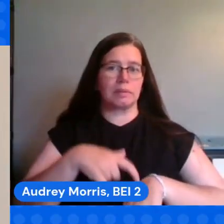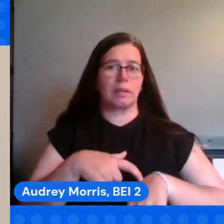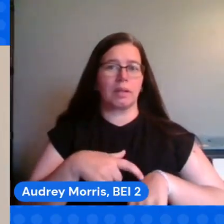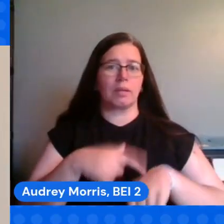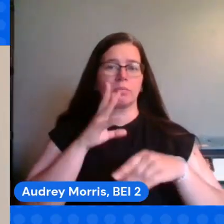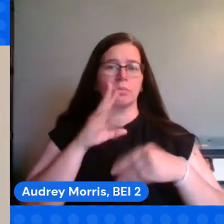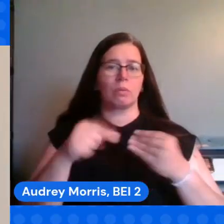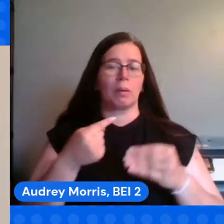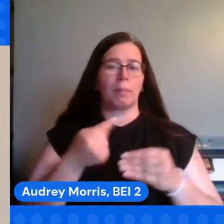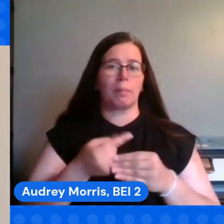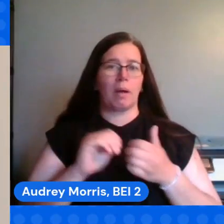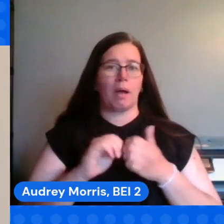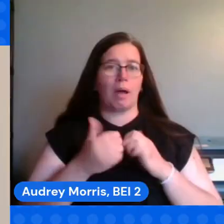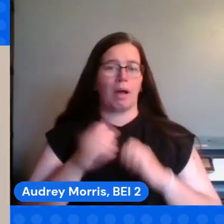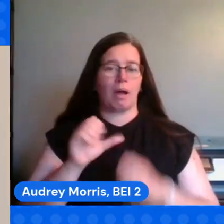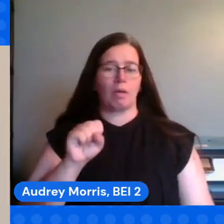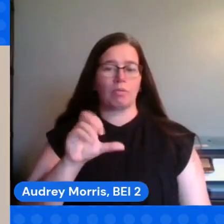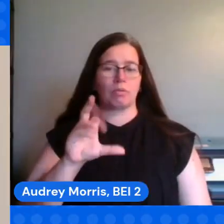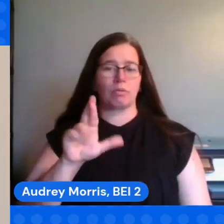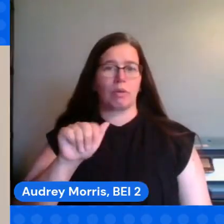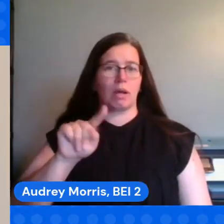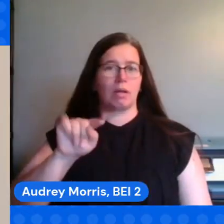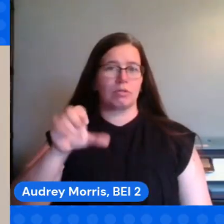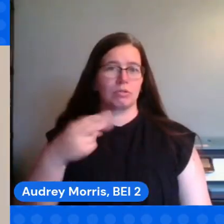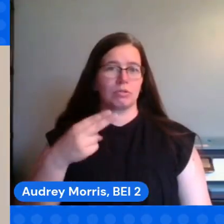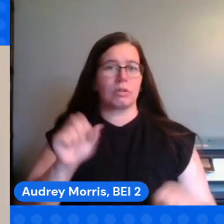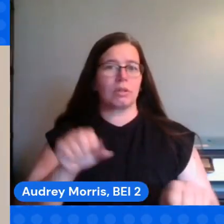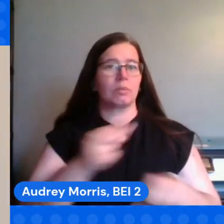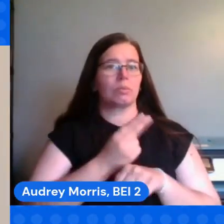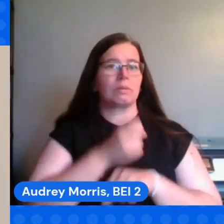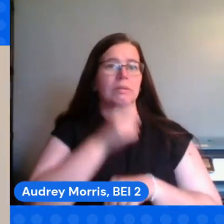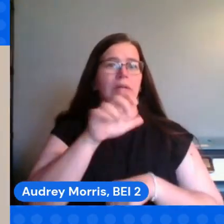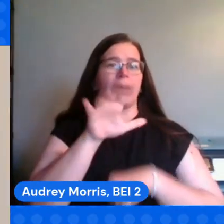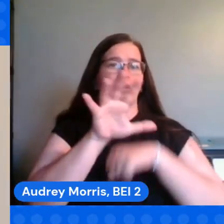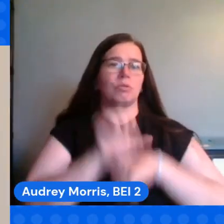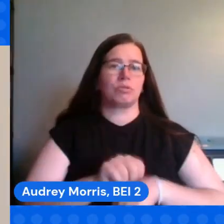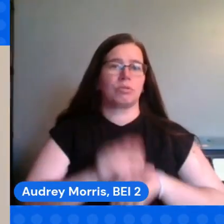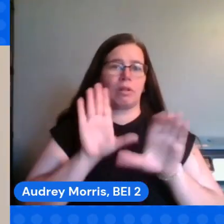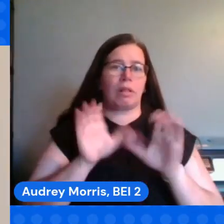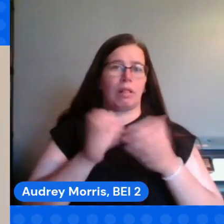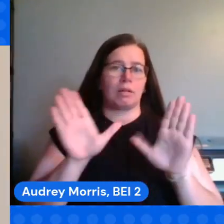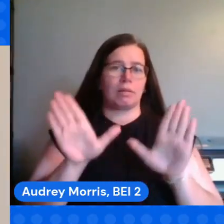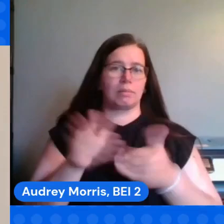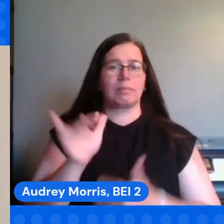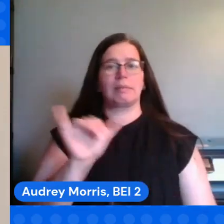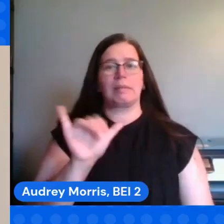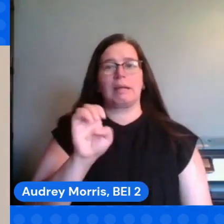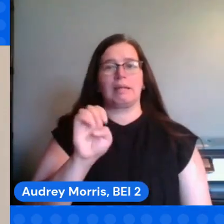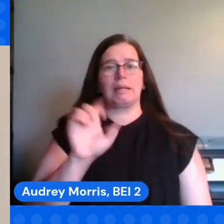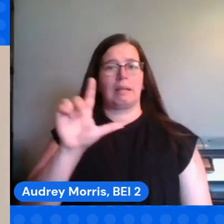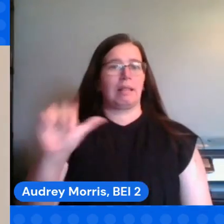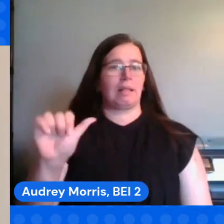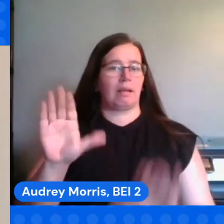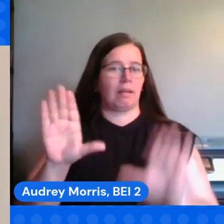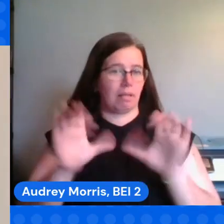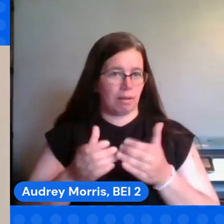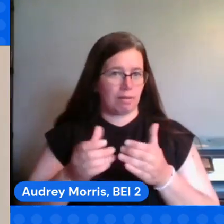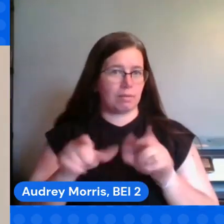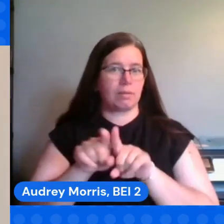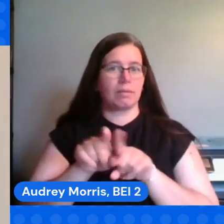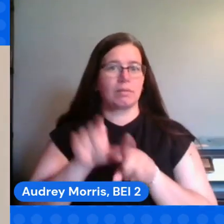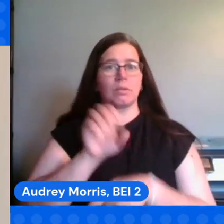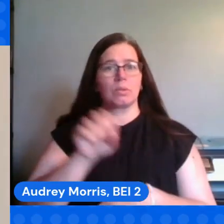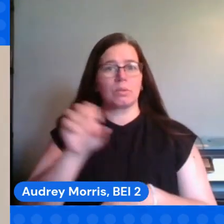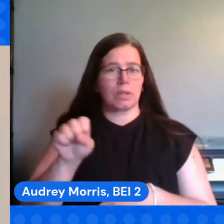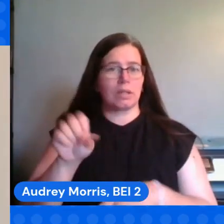through how Scratch can be used in non-traditional class settings, such as ELA classes and social studies classes,